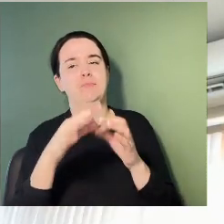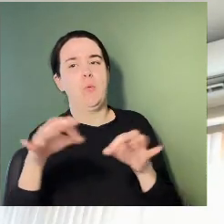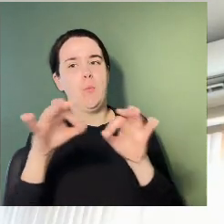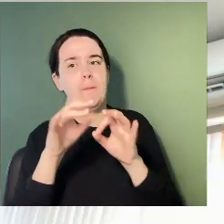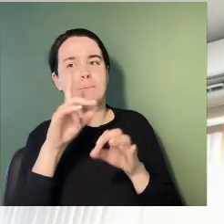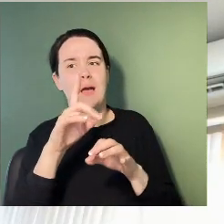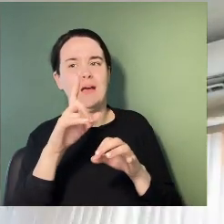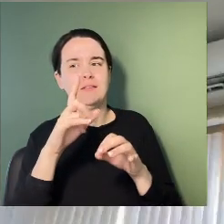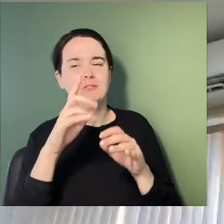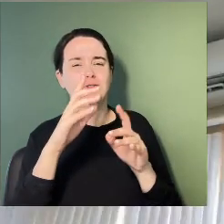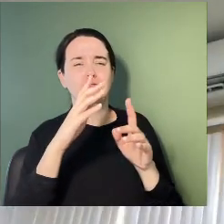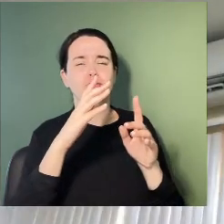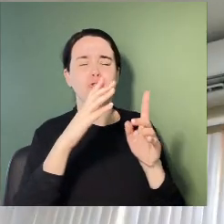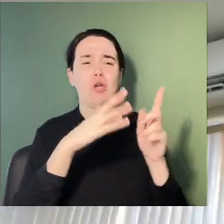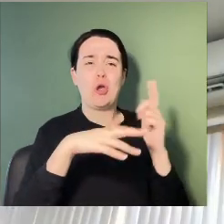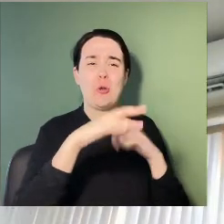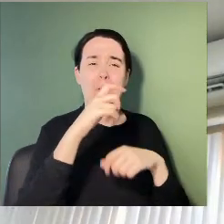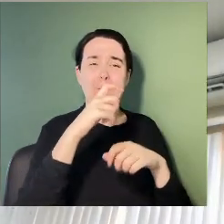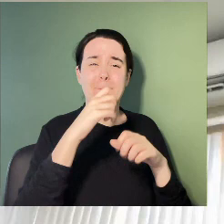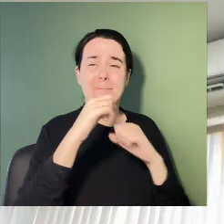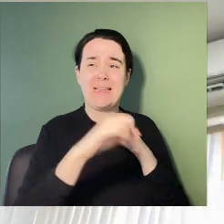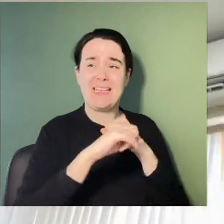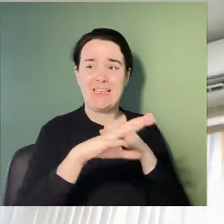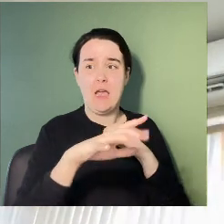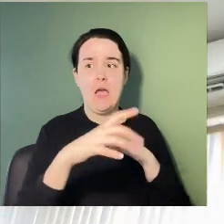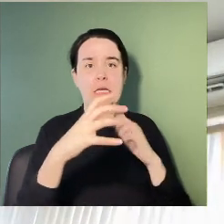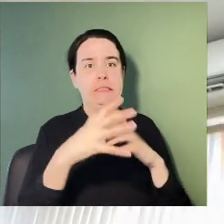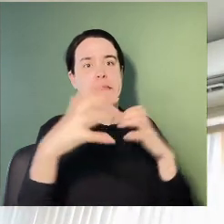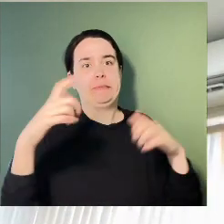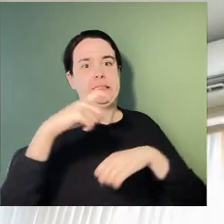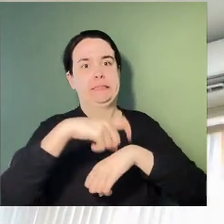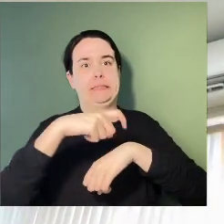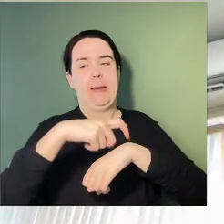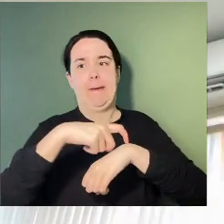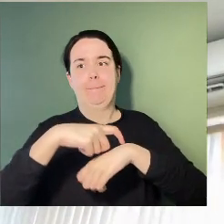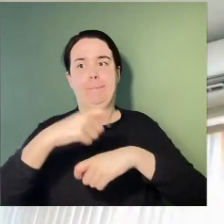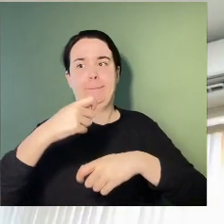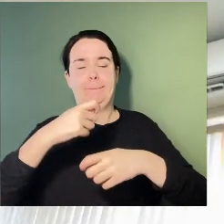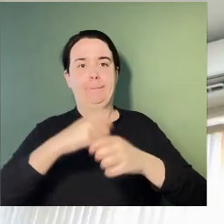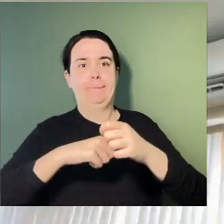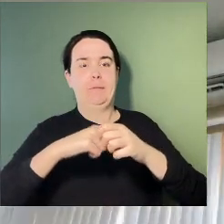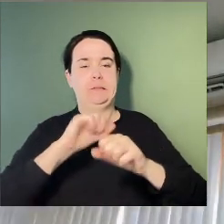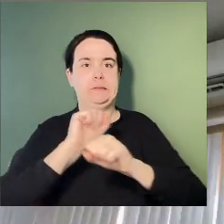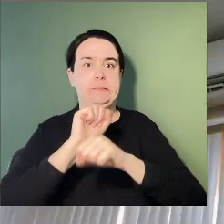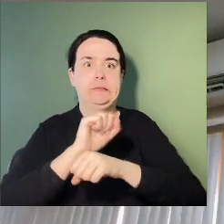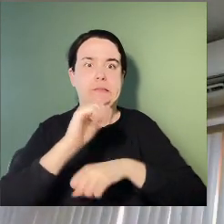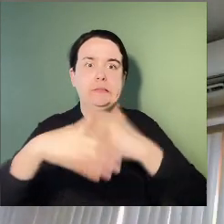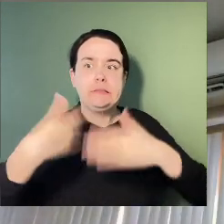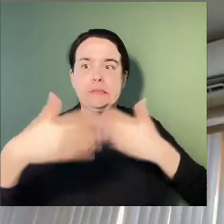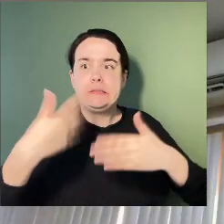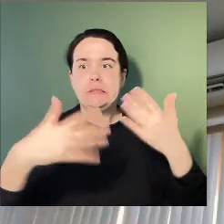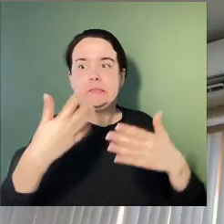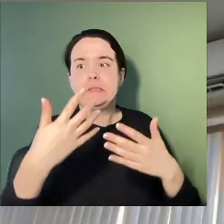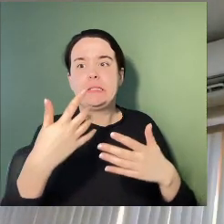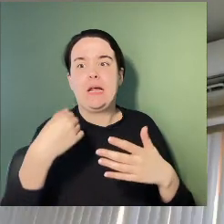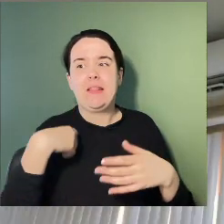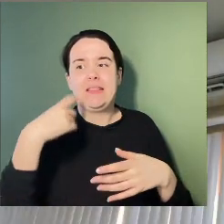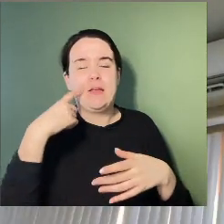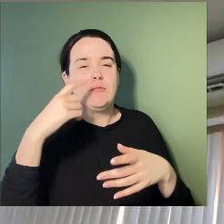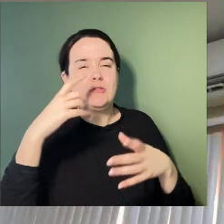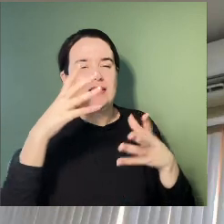like airtime, and it is a big topic, of course, to be sure, but I think that making sure that we're